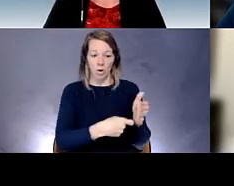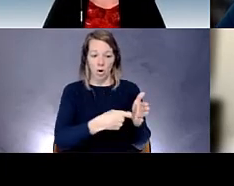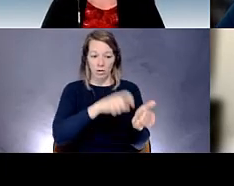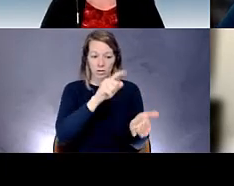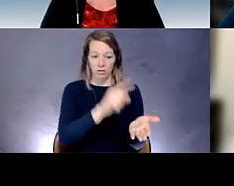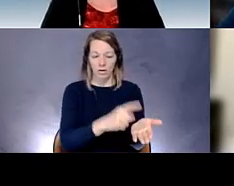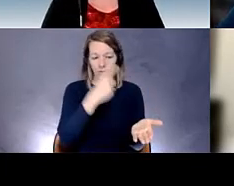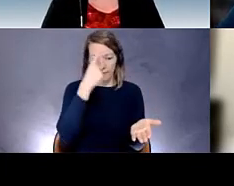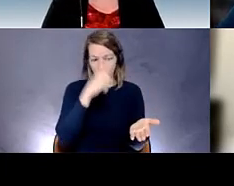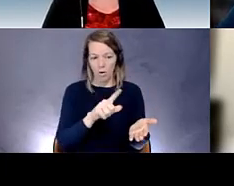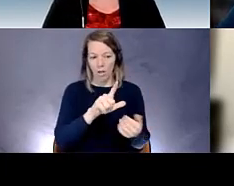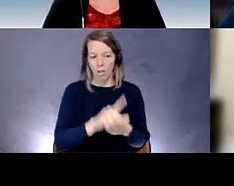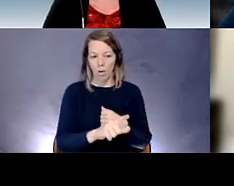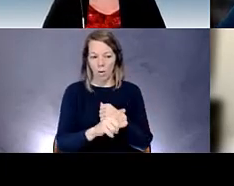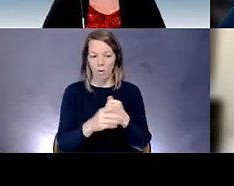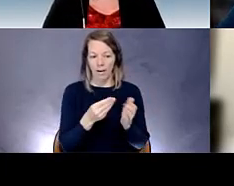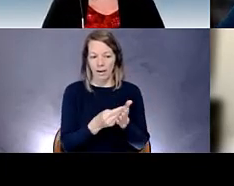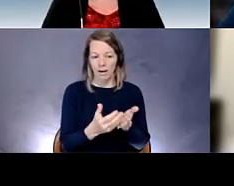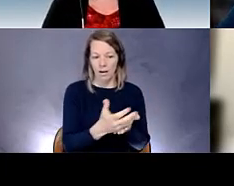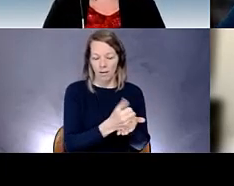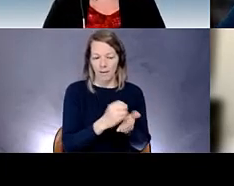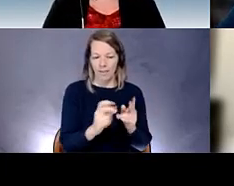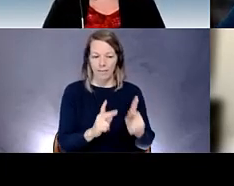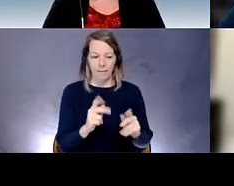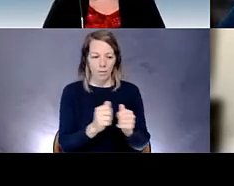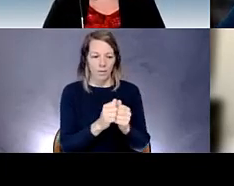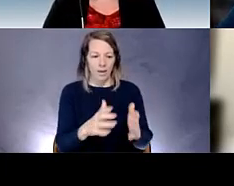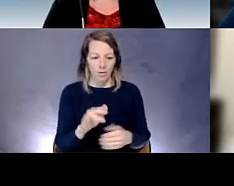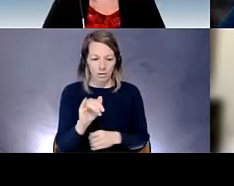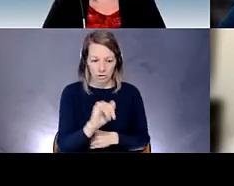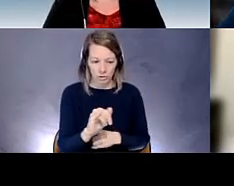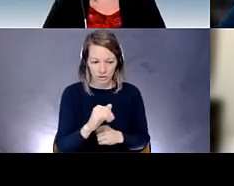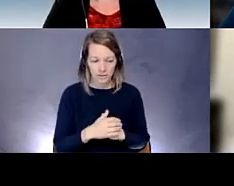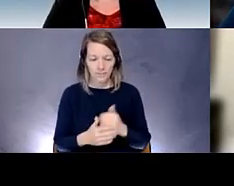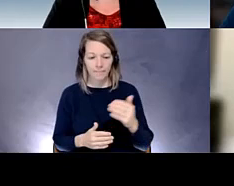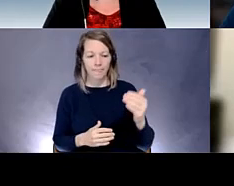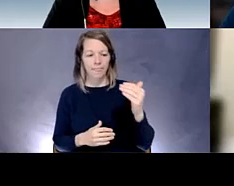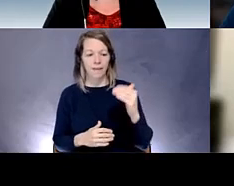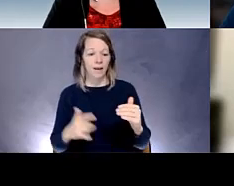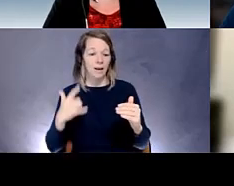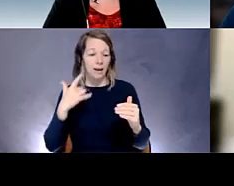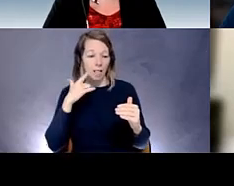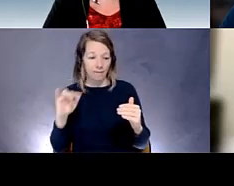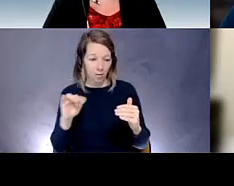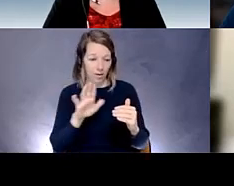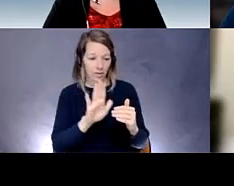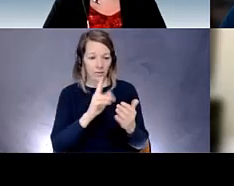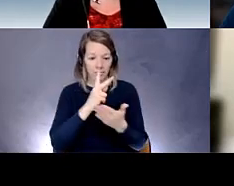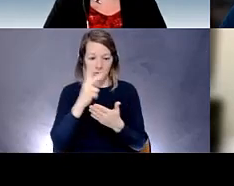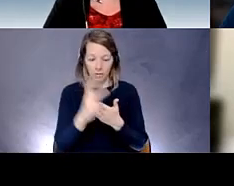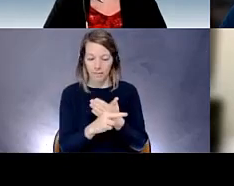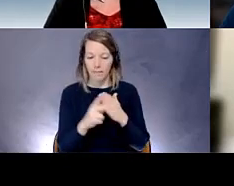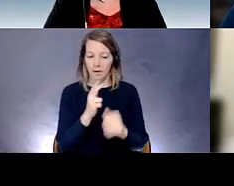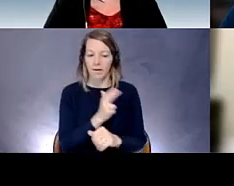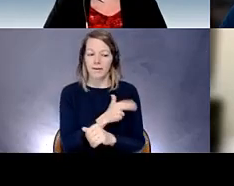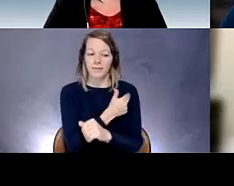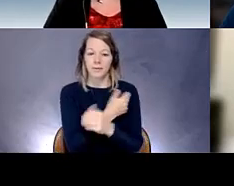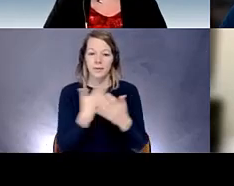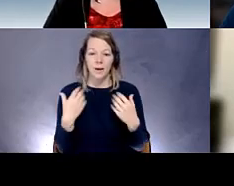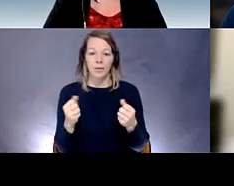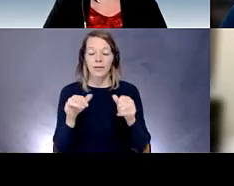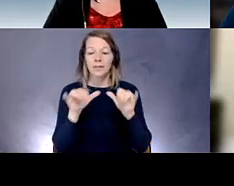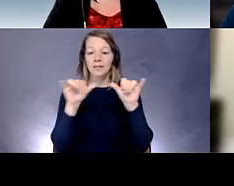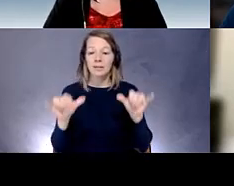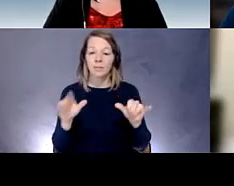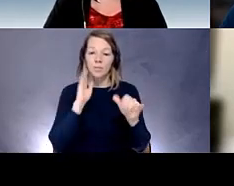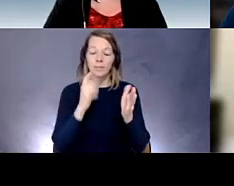and uninsured. And then we're also looking forward to California's initiative, where hospitals and health systems will